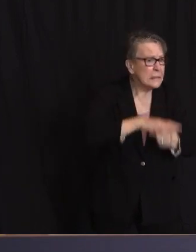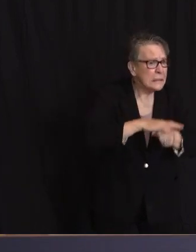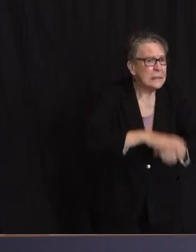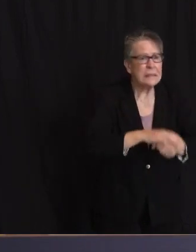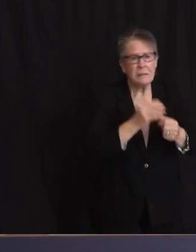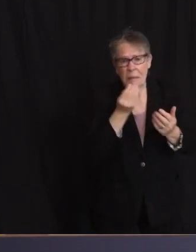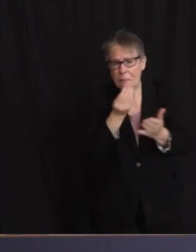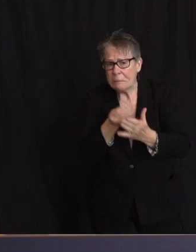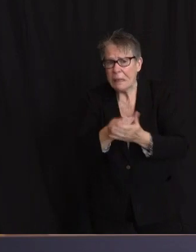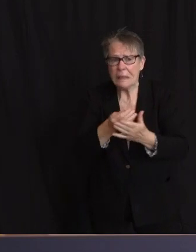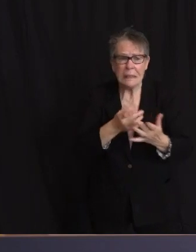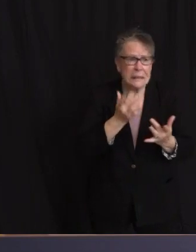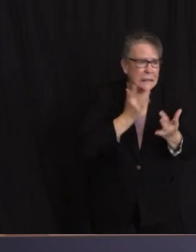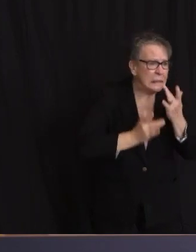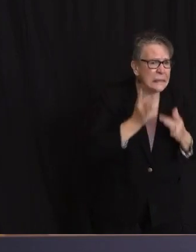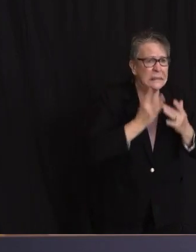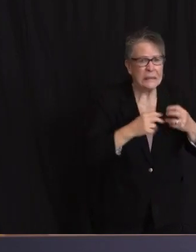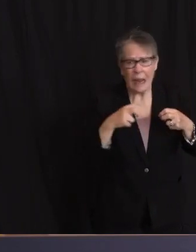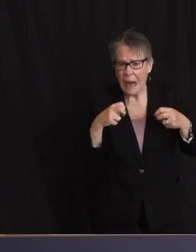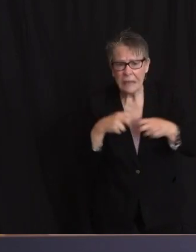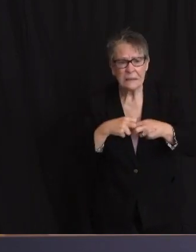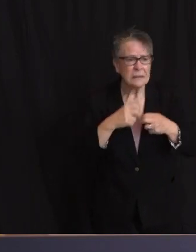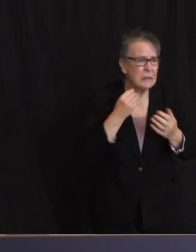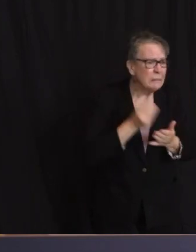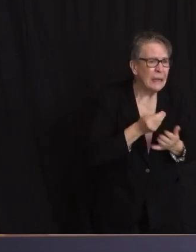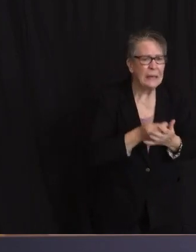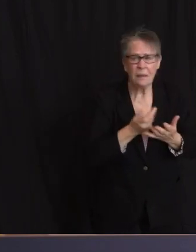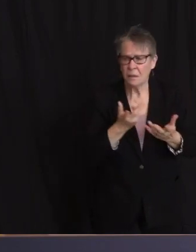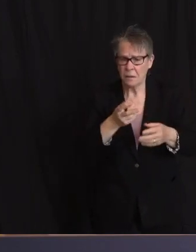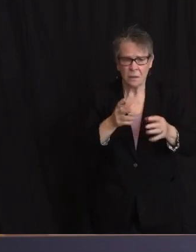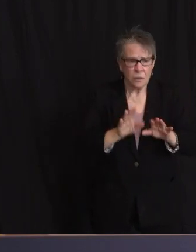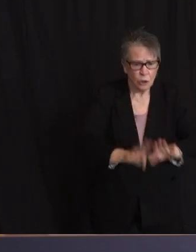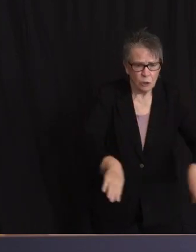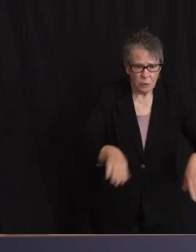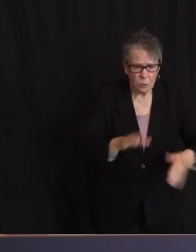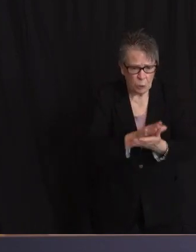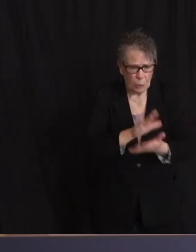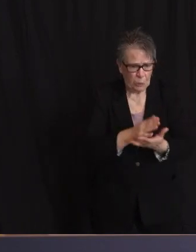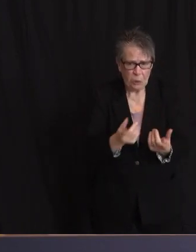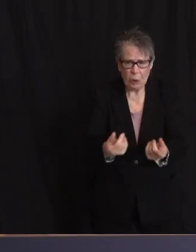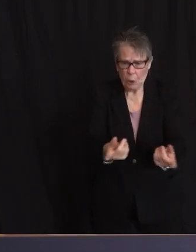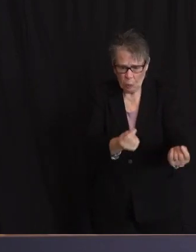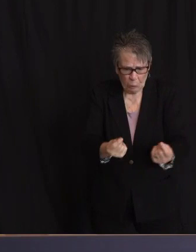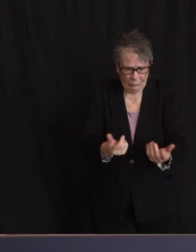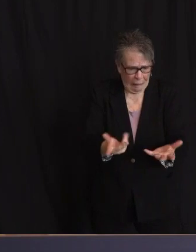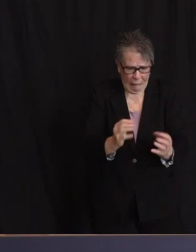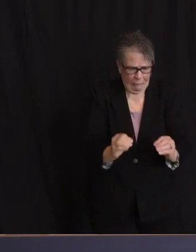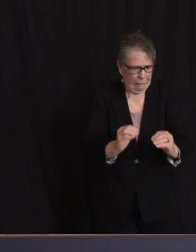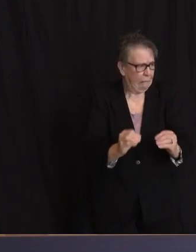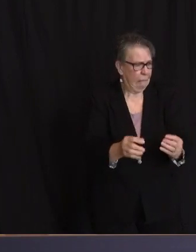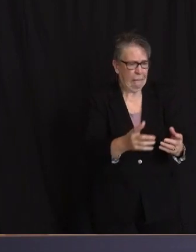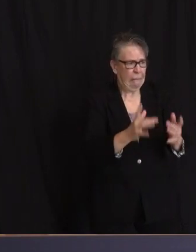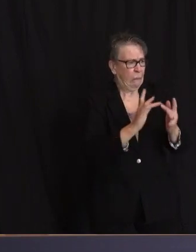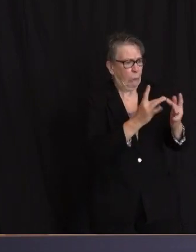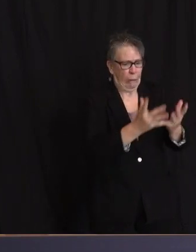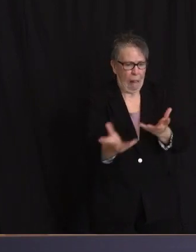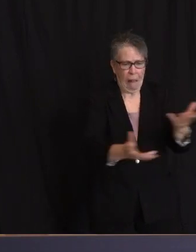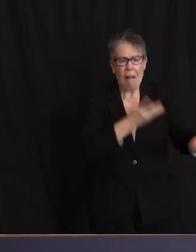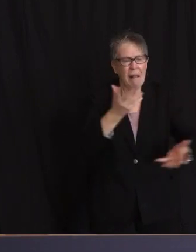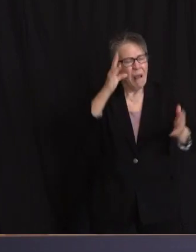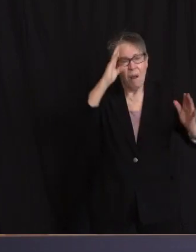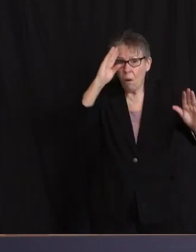health. We get that. But we also get this, that unless we take care, and by the way, that leads